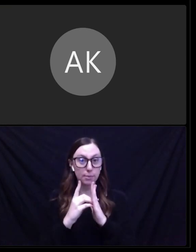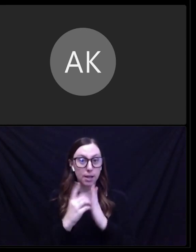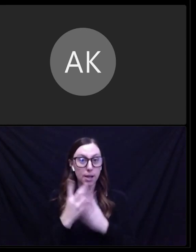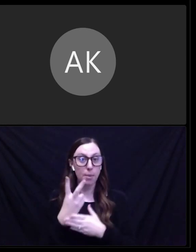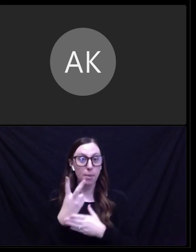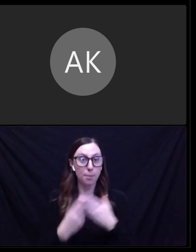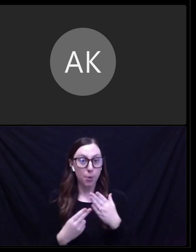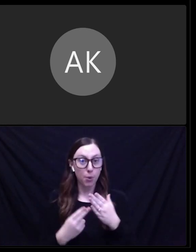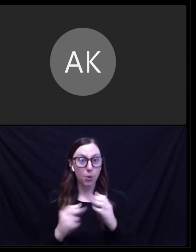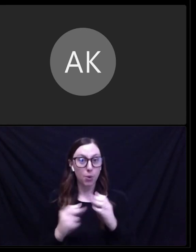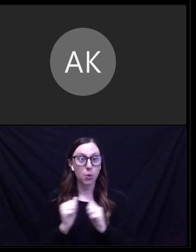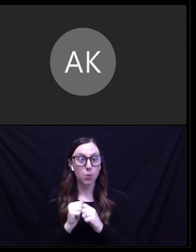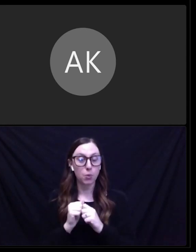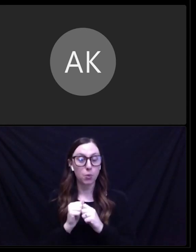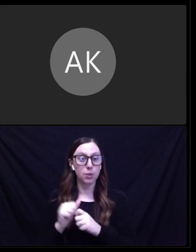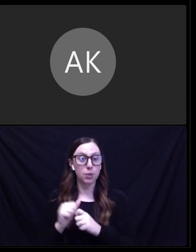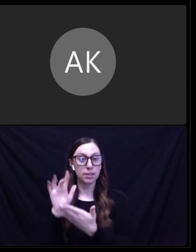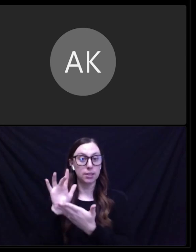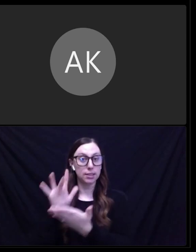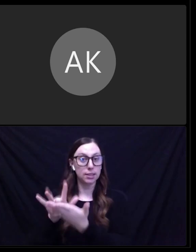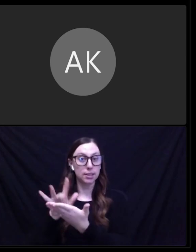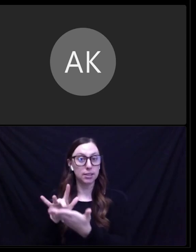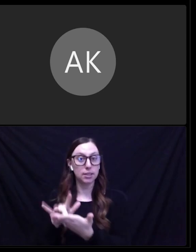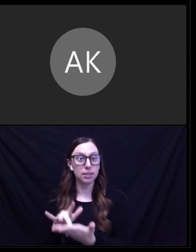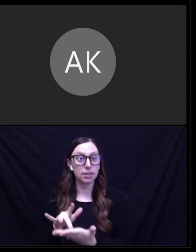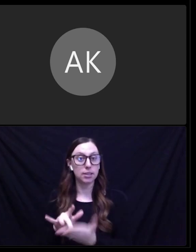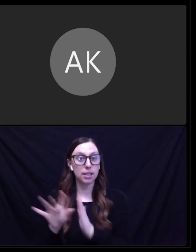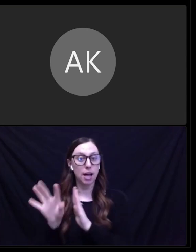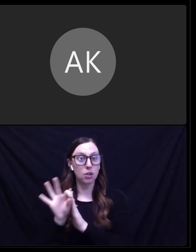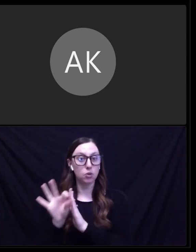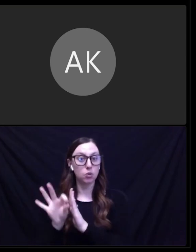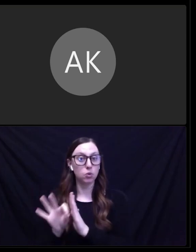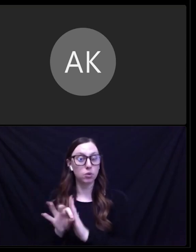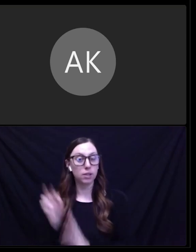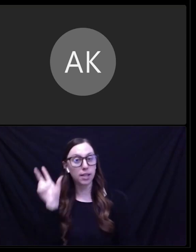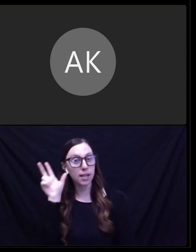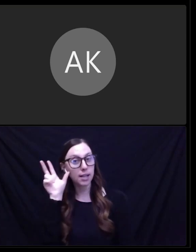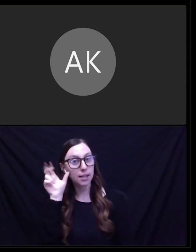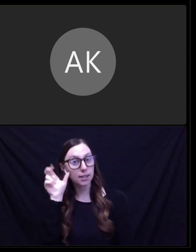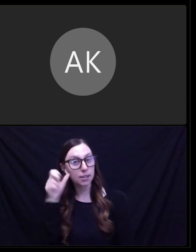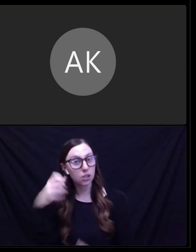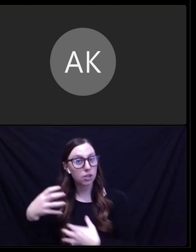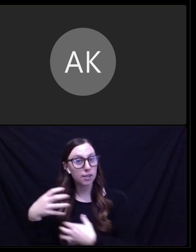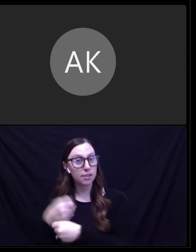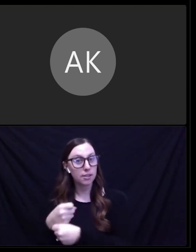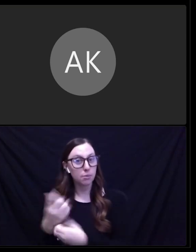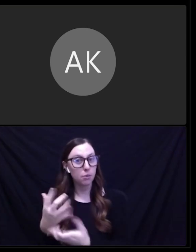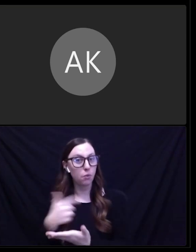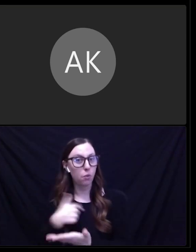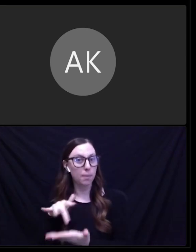And as I go through, it gives me an audio summary as well.